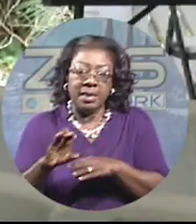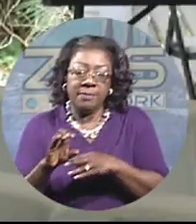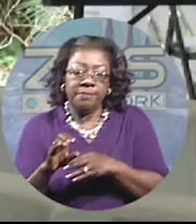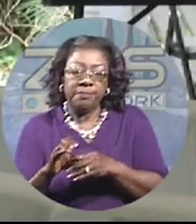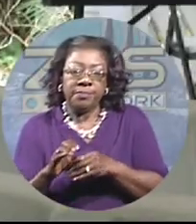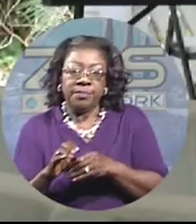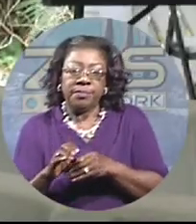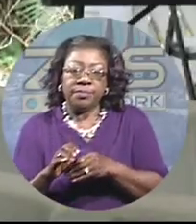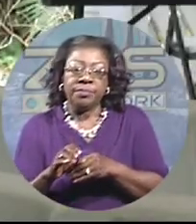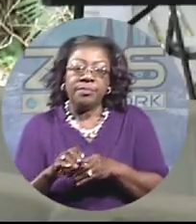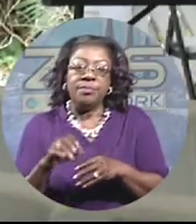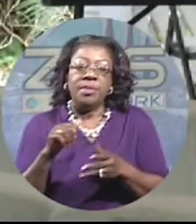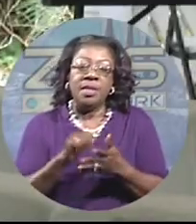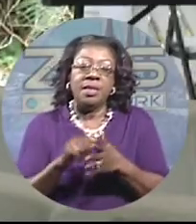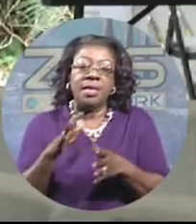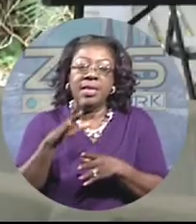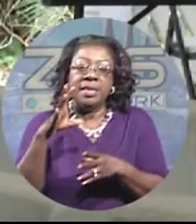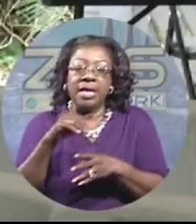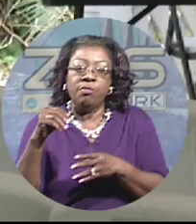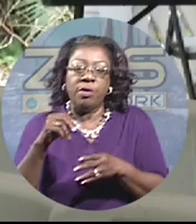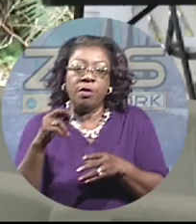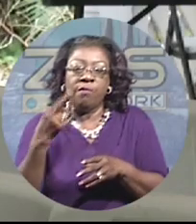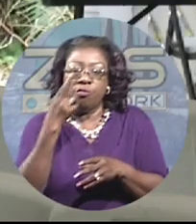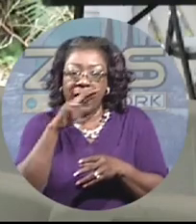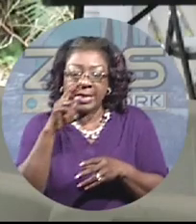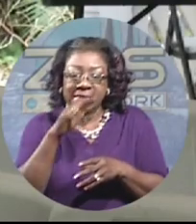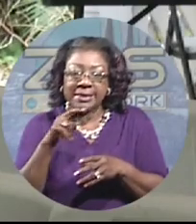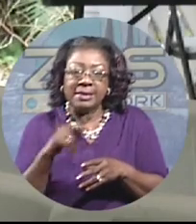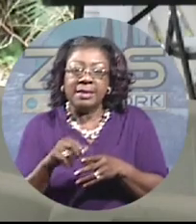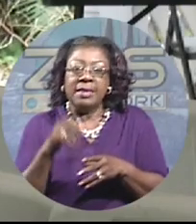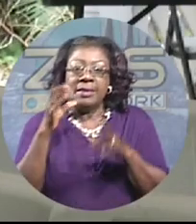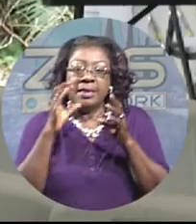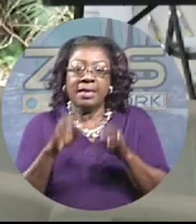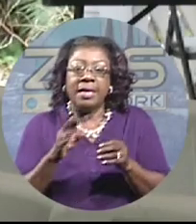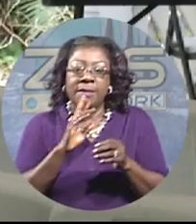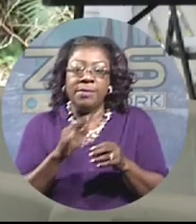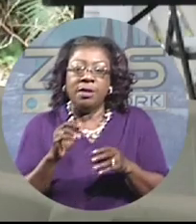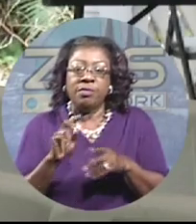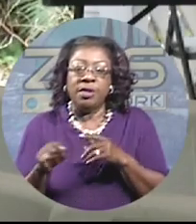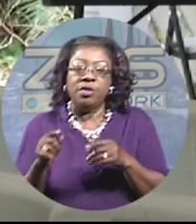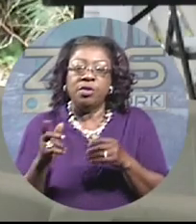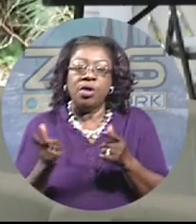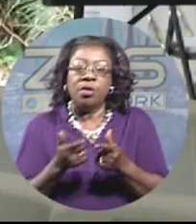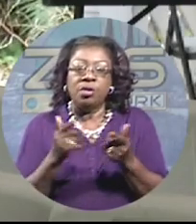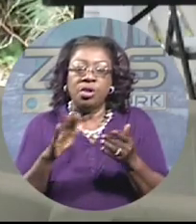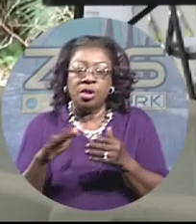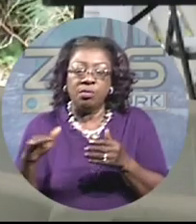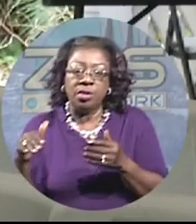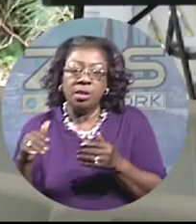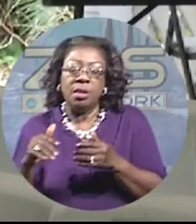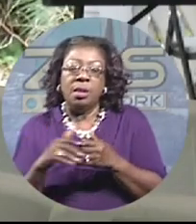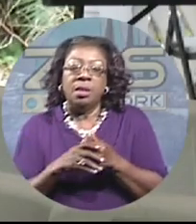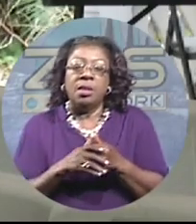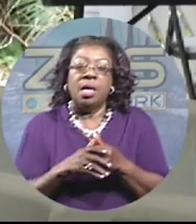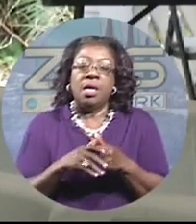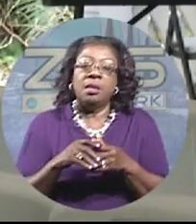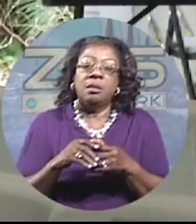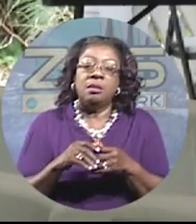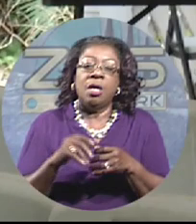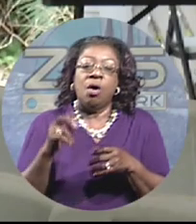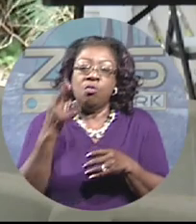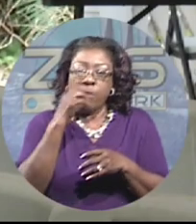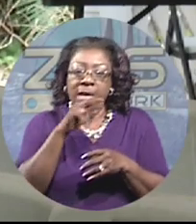foodstuffs, your cereals and stuff like that. They can get into your house. They can be a threat to young children as well. And a frightened